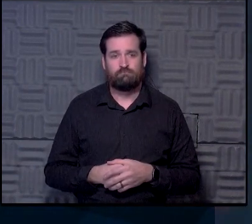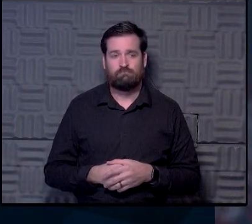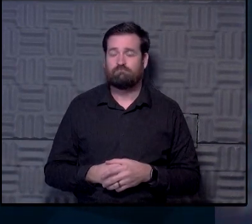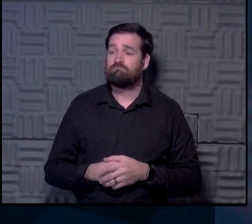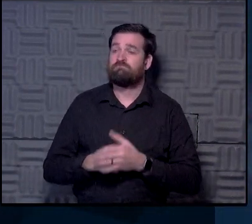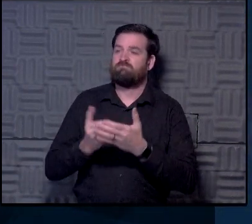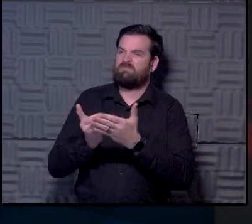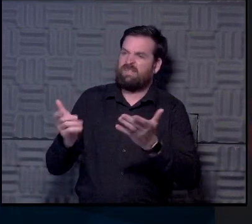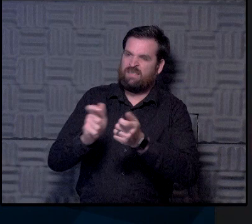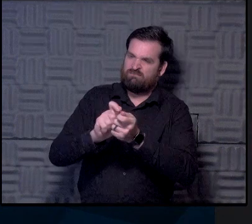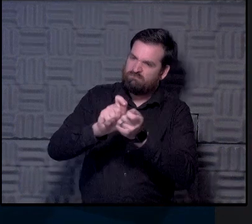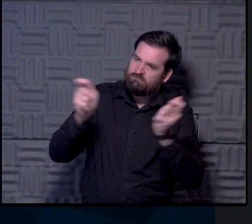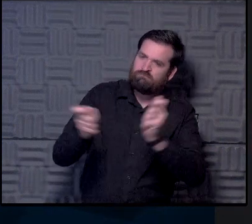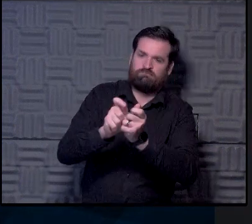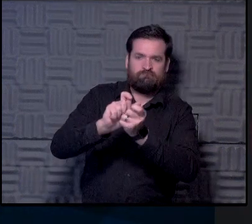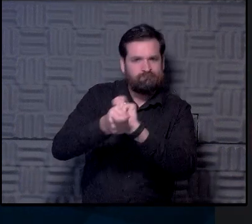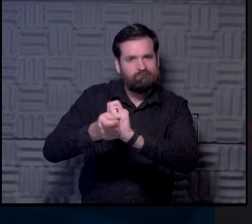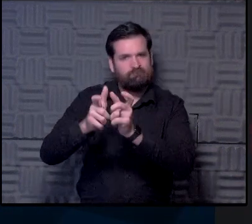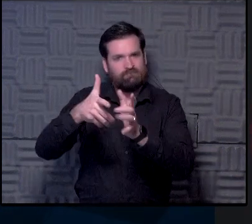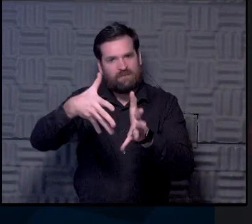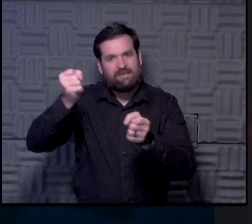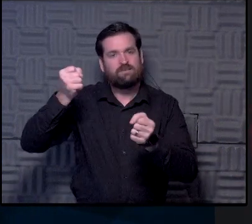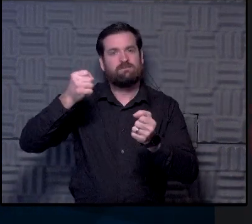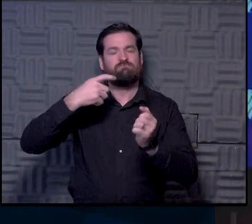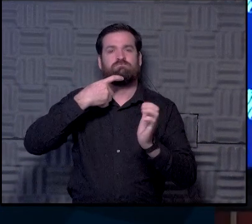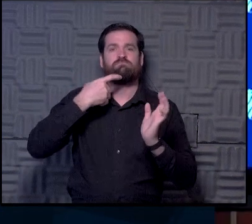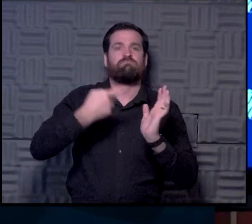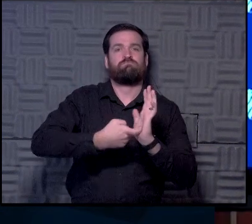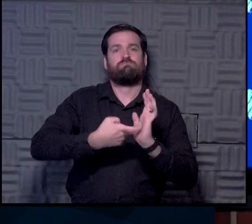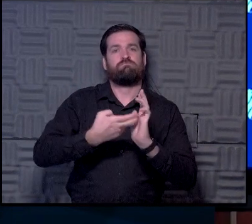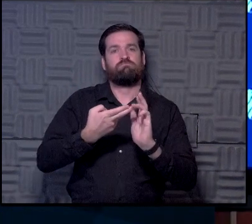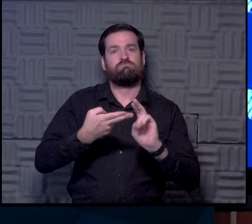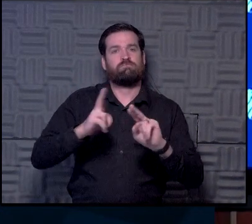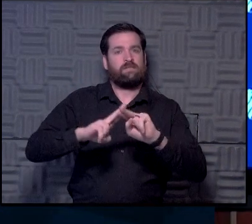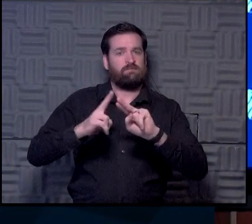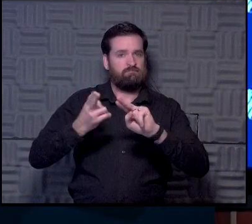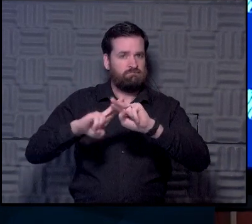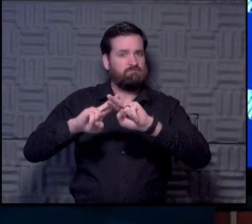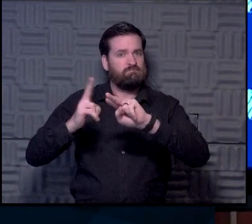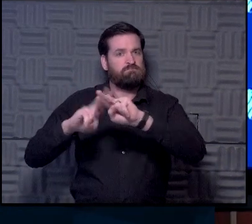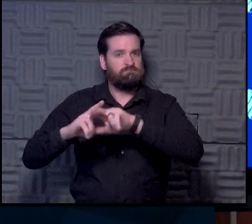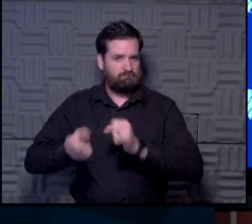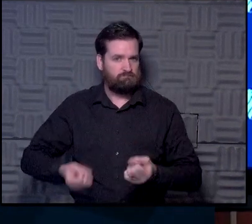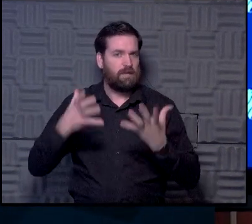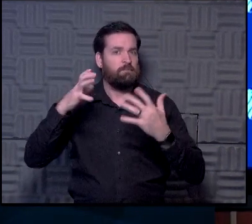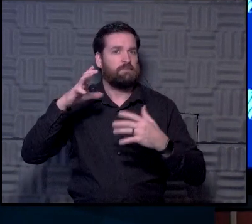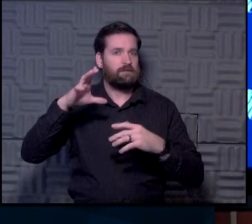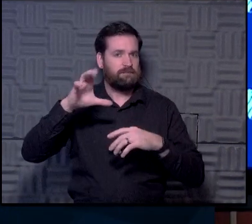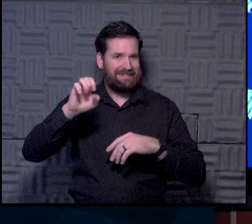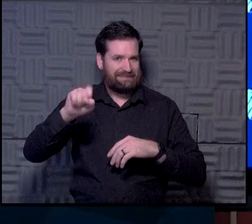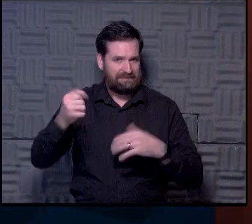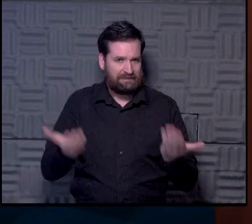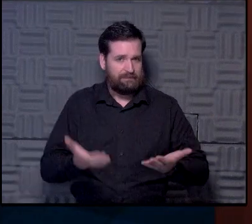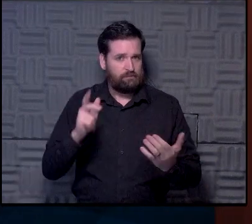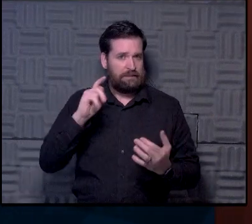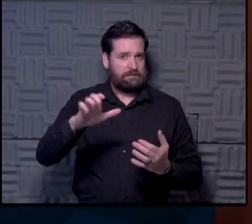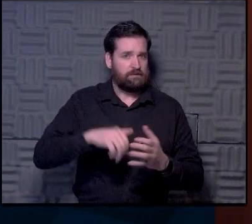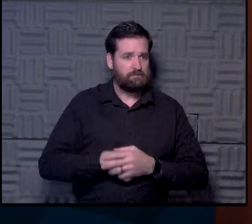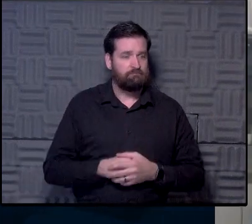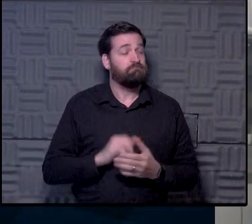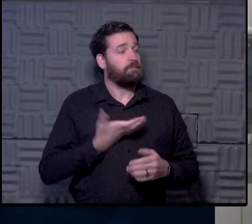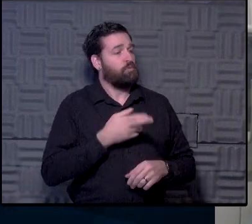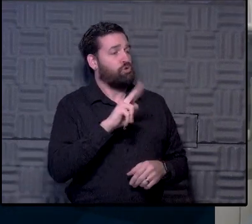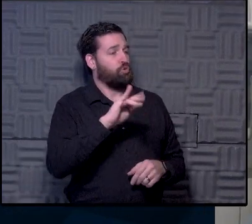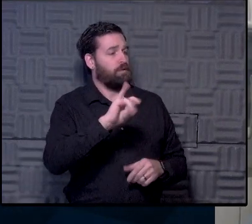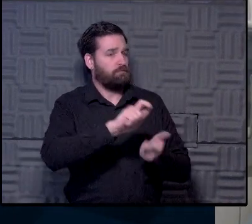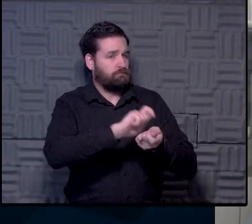Things are changing rapidly, and we're beginning to see an increase and an uptick in the number of positive patients here in Kansas City. Our unit has